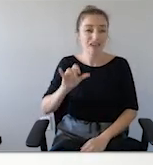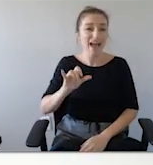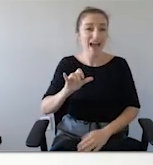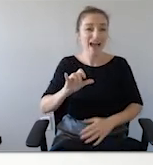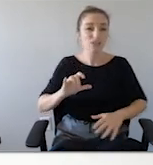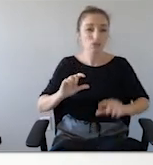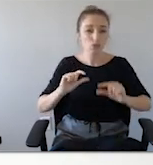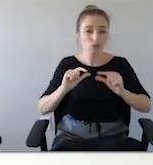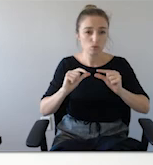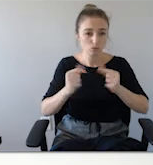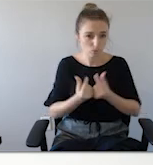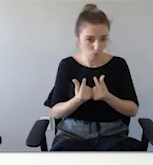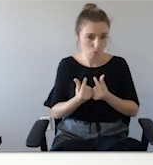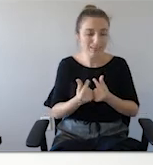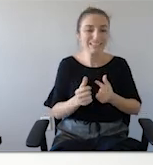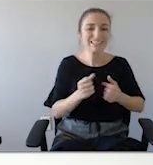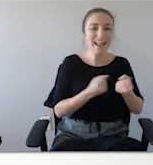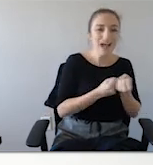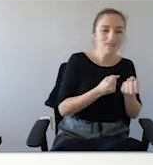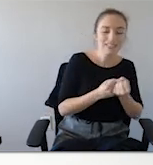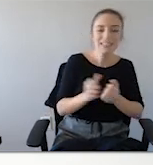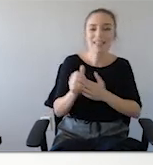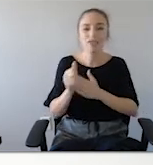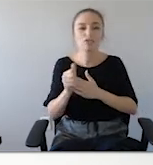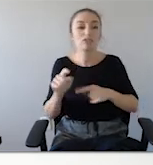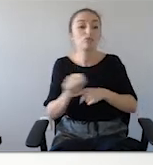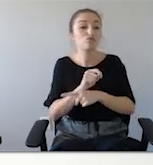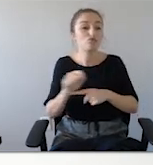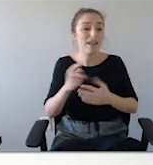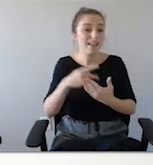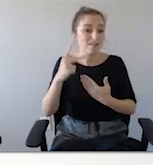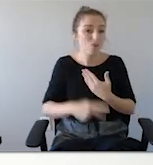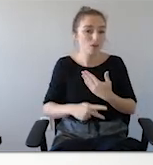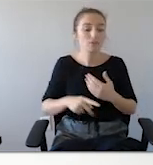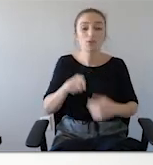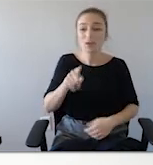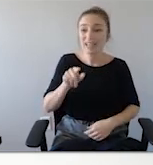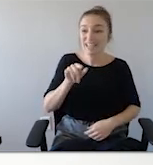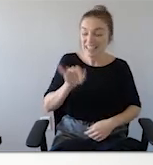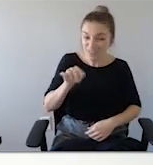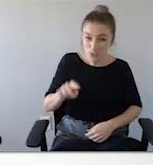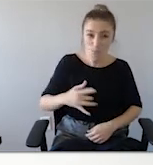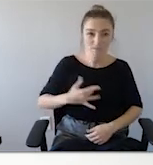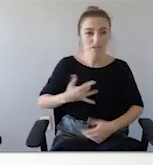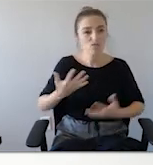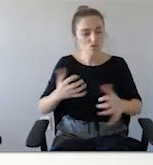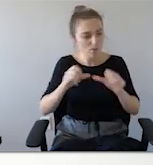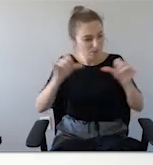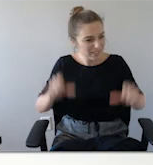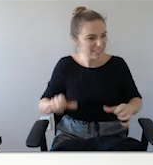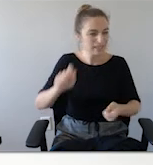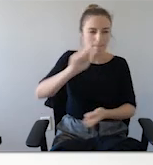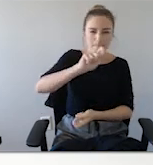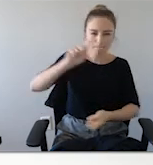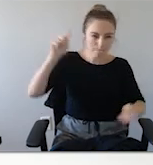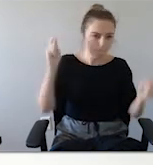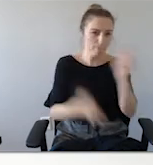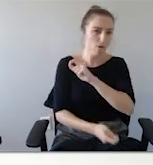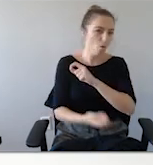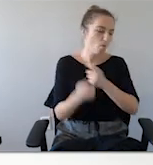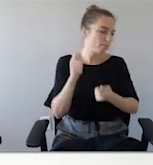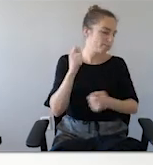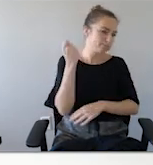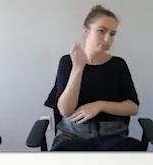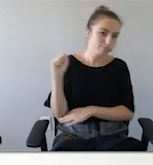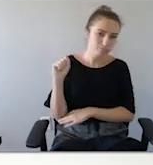systems change, not like an IEP thing, but systems, write laws, influence the governor. If you guys got to see the governor